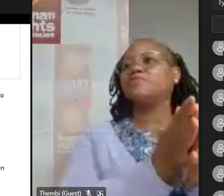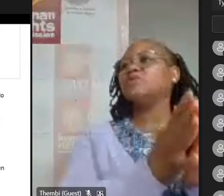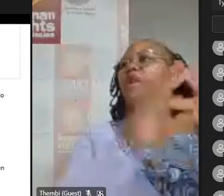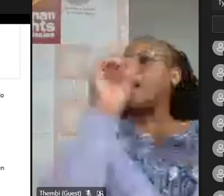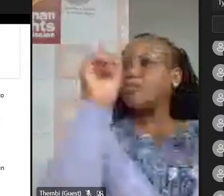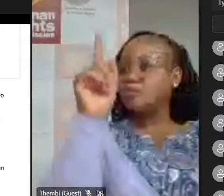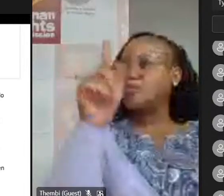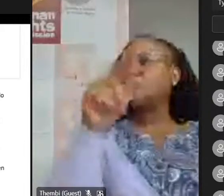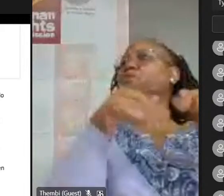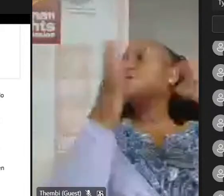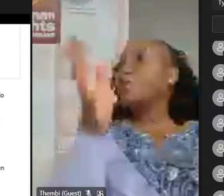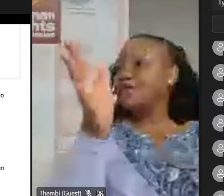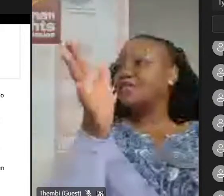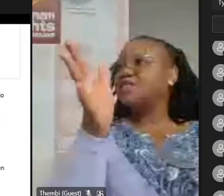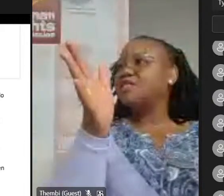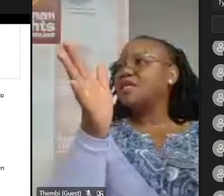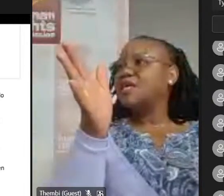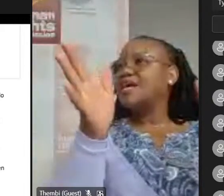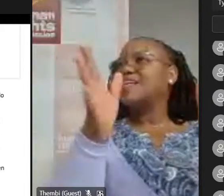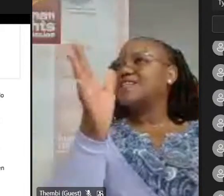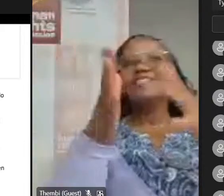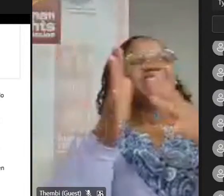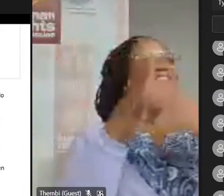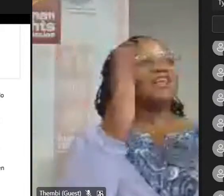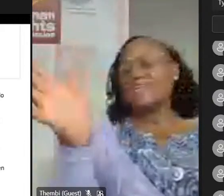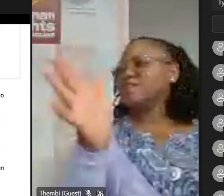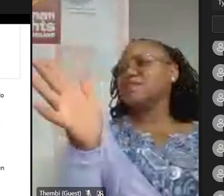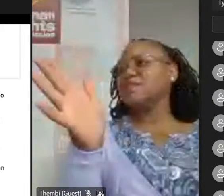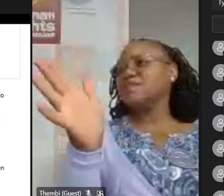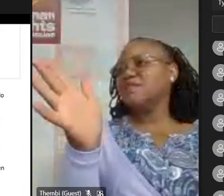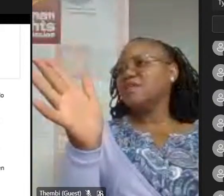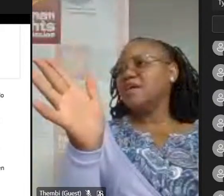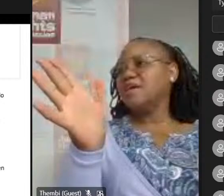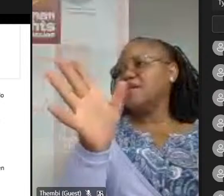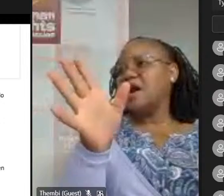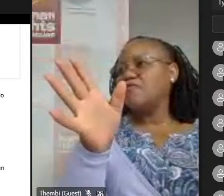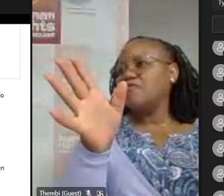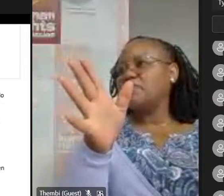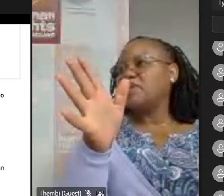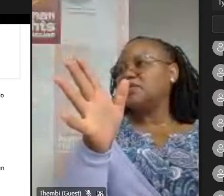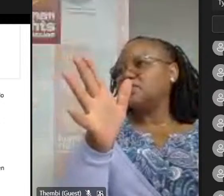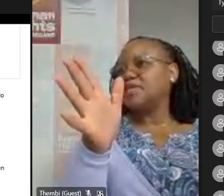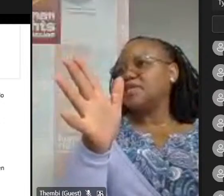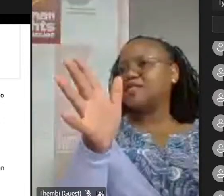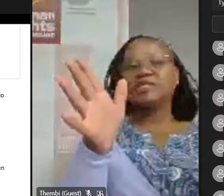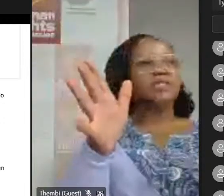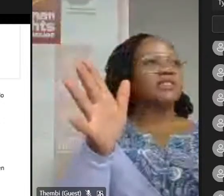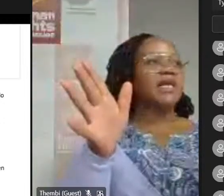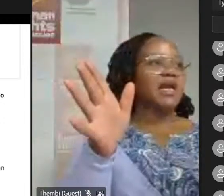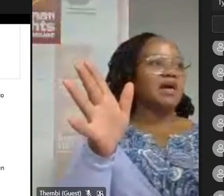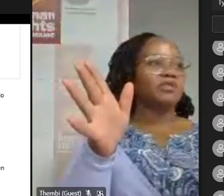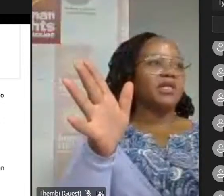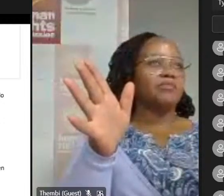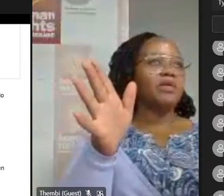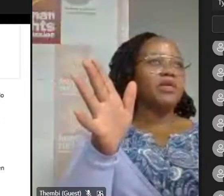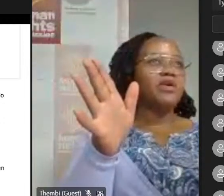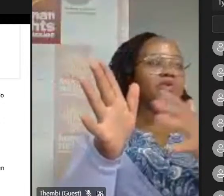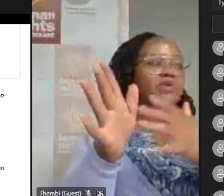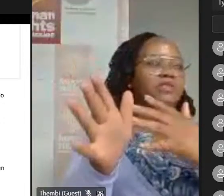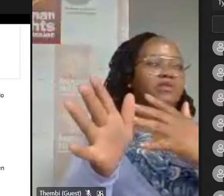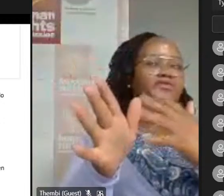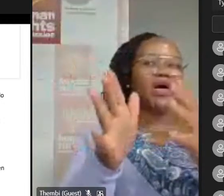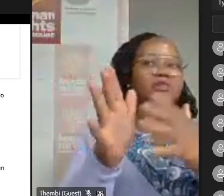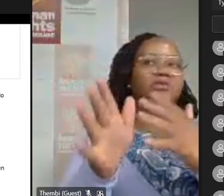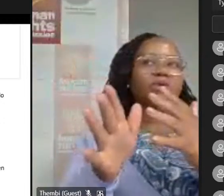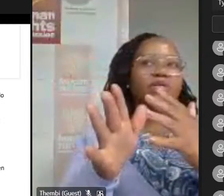children have to come to school washed and neat, and that's it. And how families do that is entirely up to them,